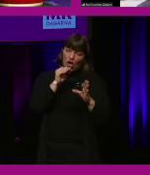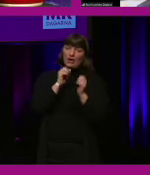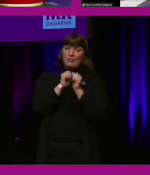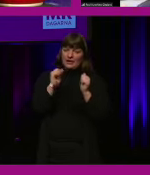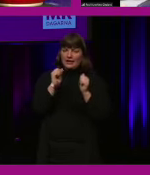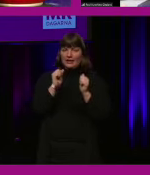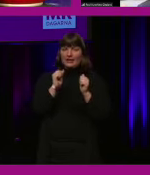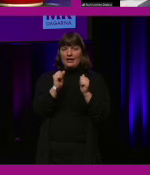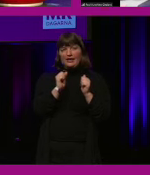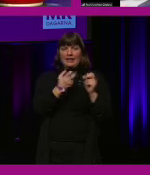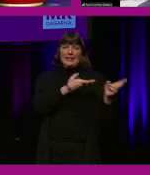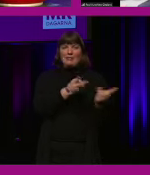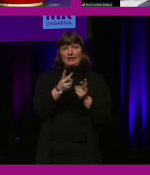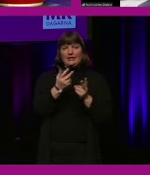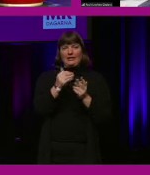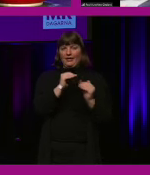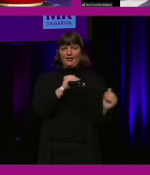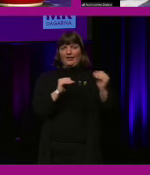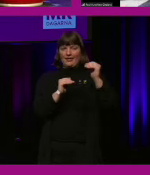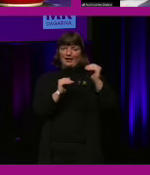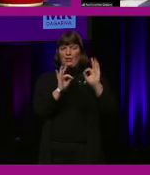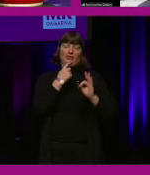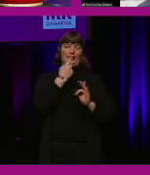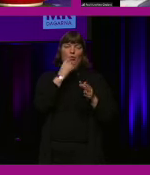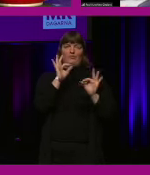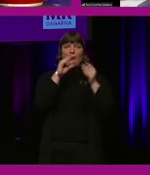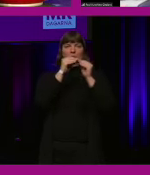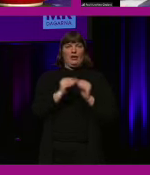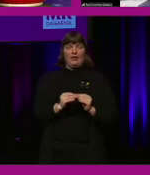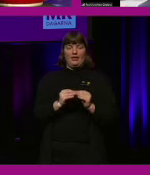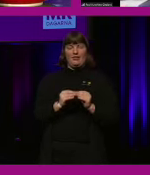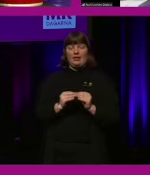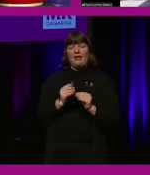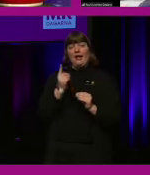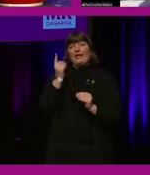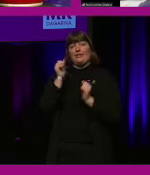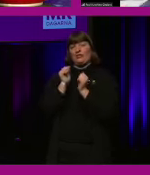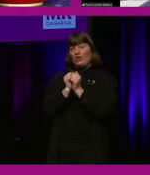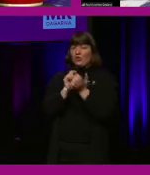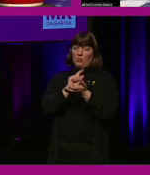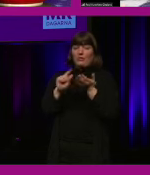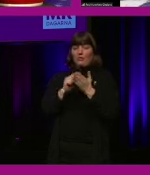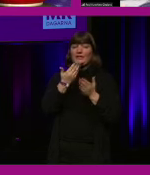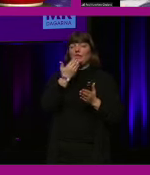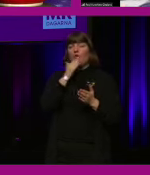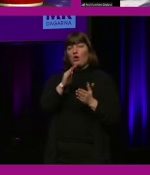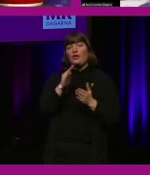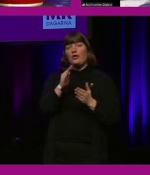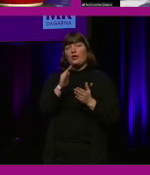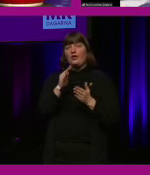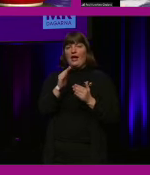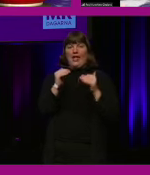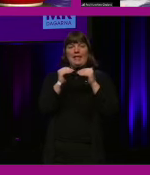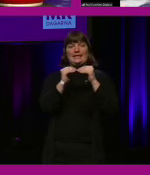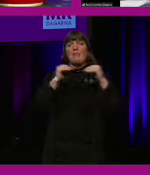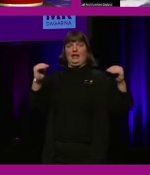next to, or how to say. And one thing that is often the answer is that equality is